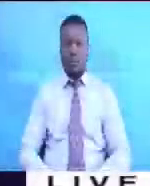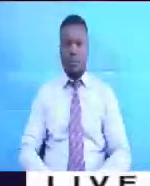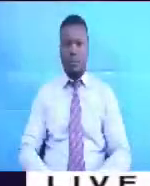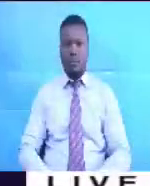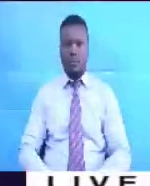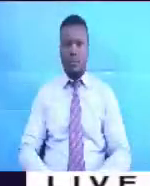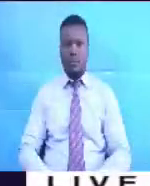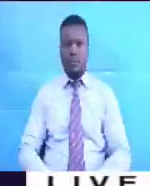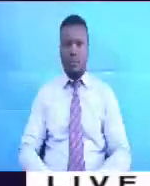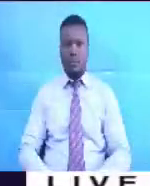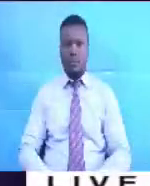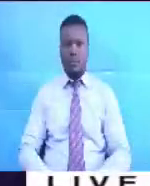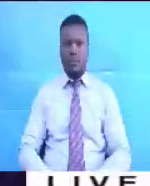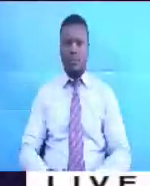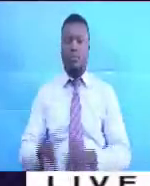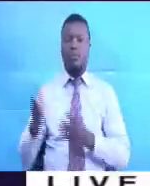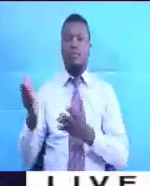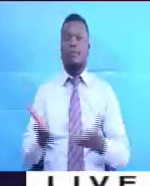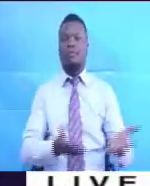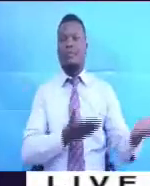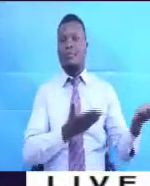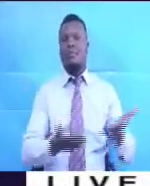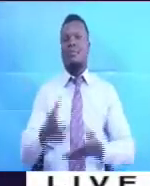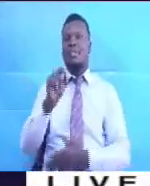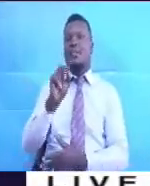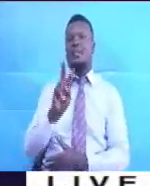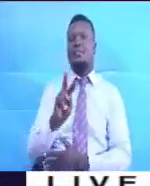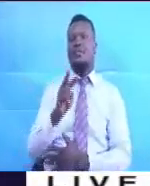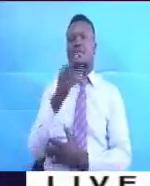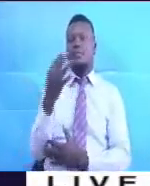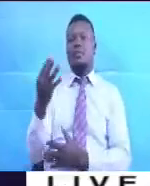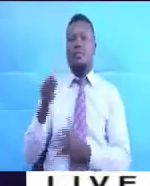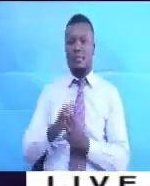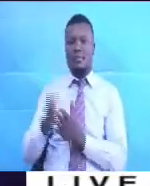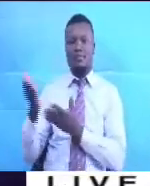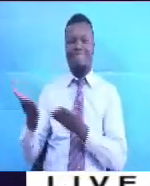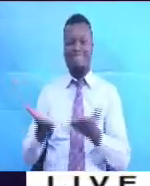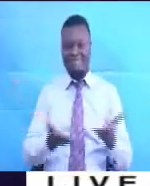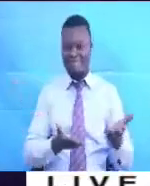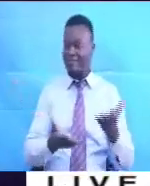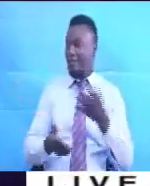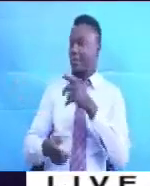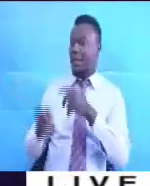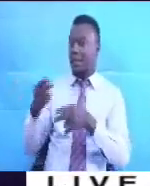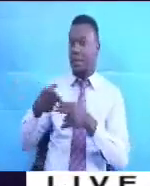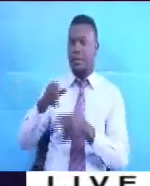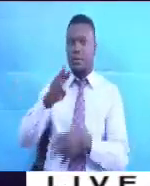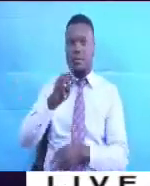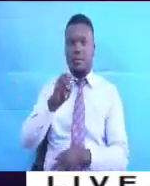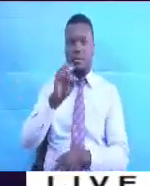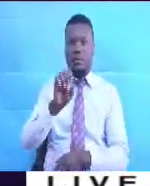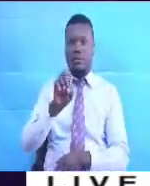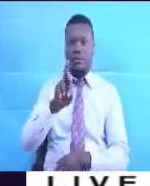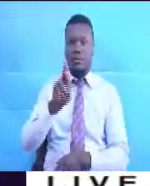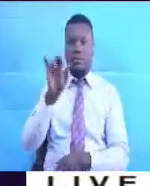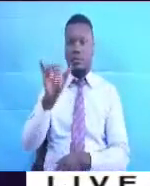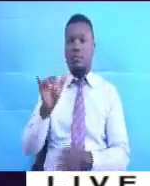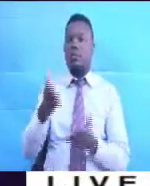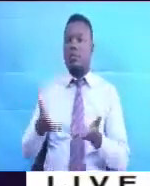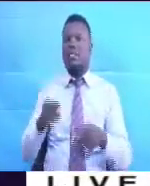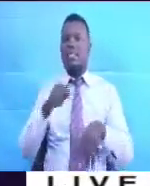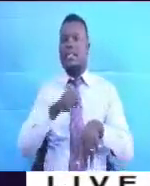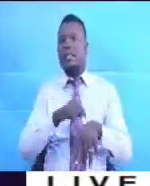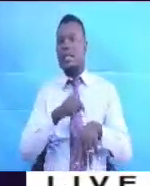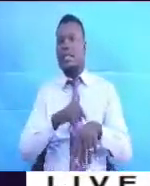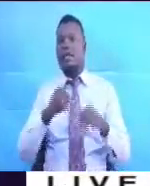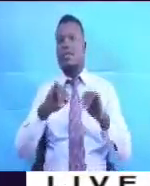Good afternoon and welcome to Channel 44. I am Masi Gashebu to bring you this afternoon's business news live